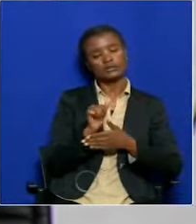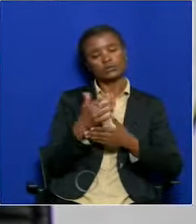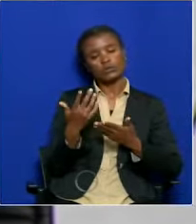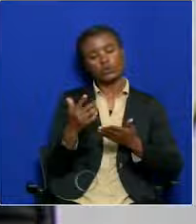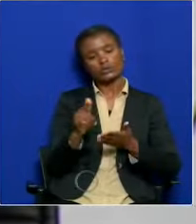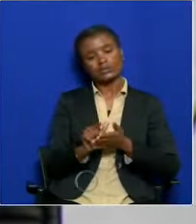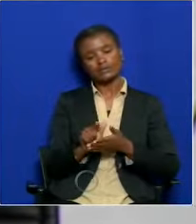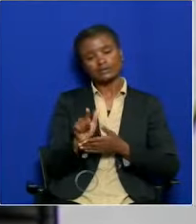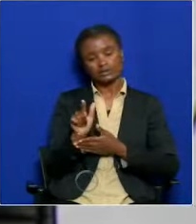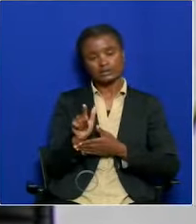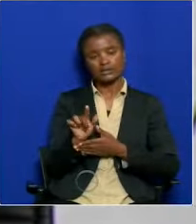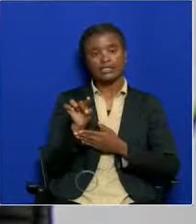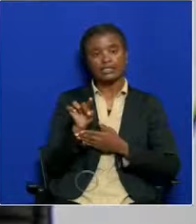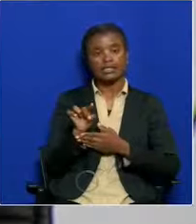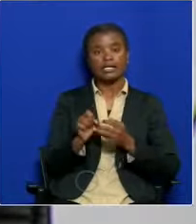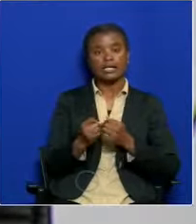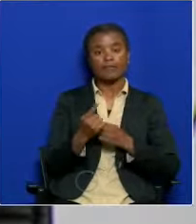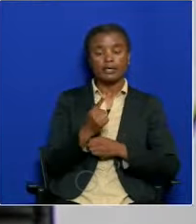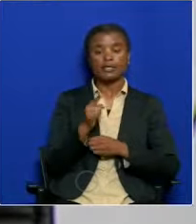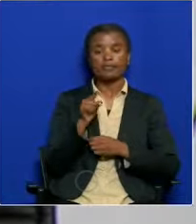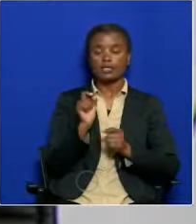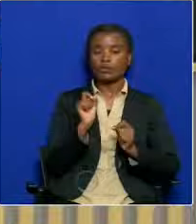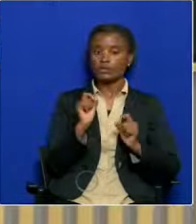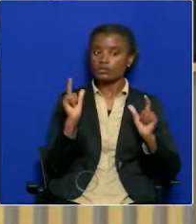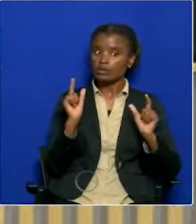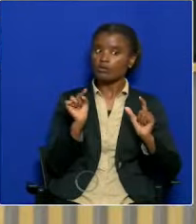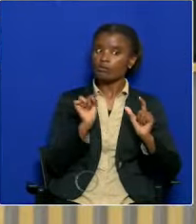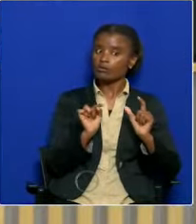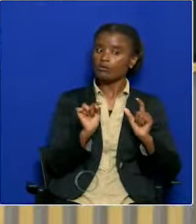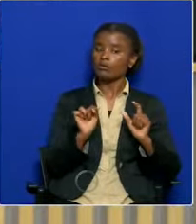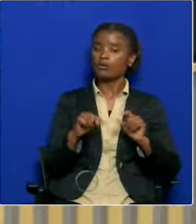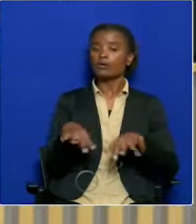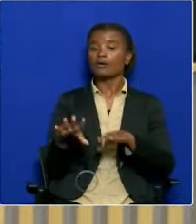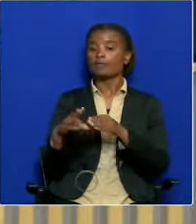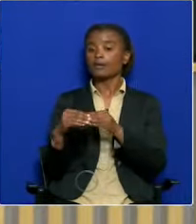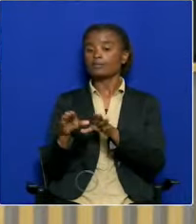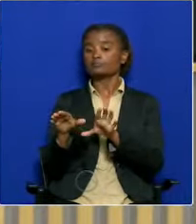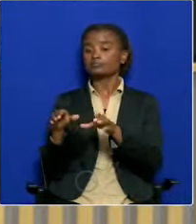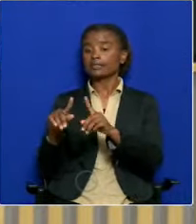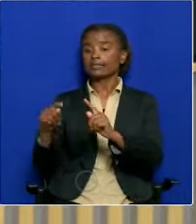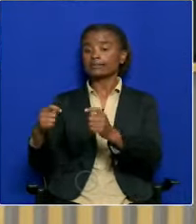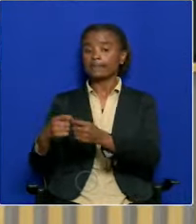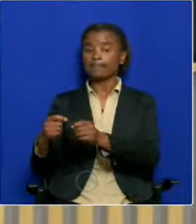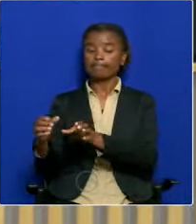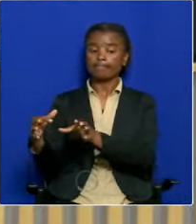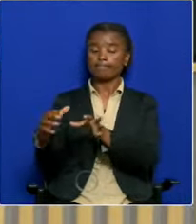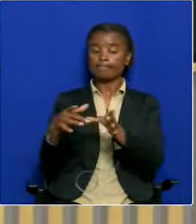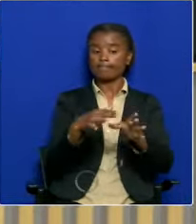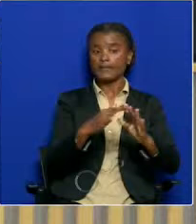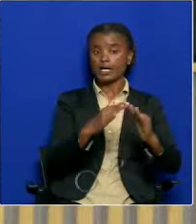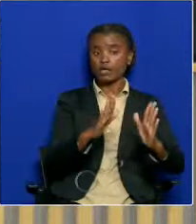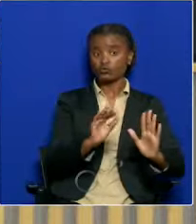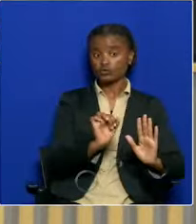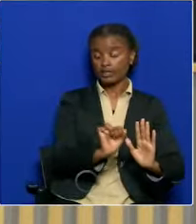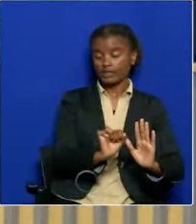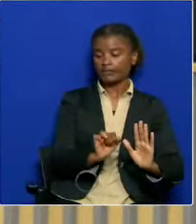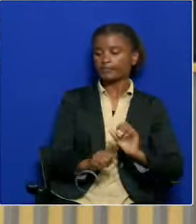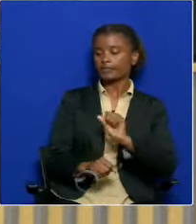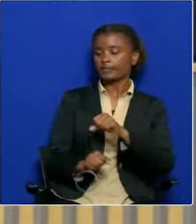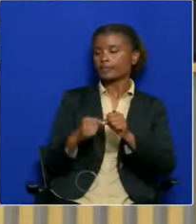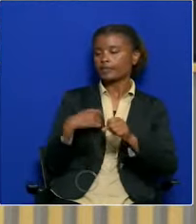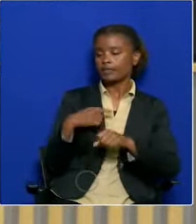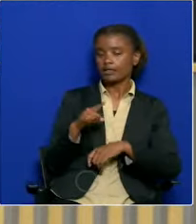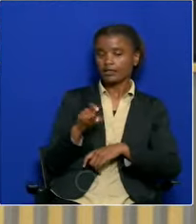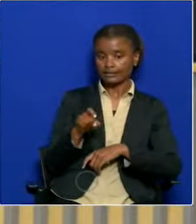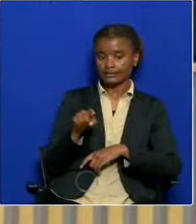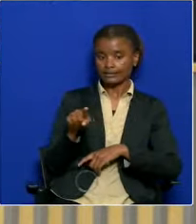when I became aware. I want to ask you a follow-up question. You said earlier one of the reasons you were